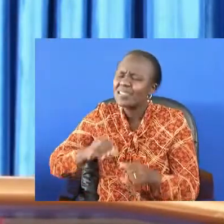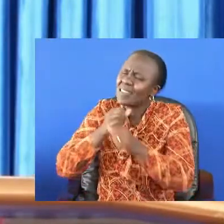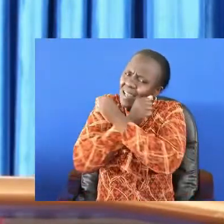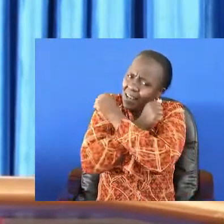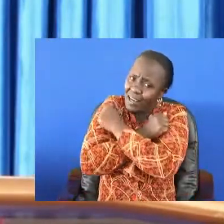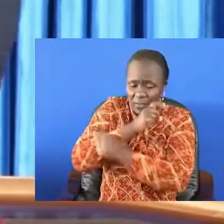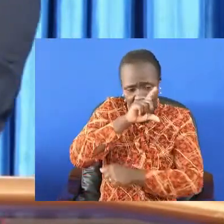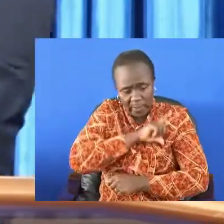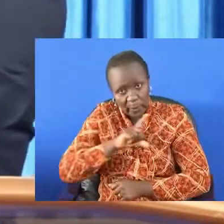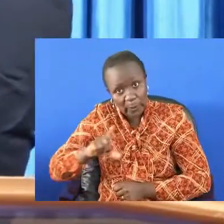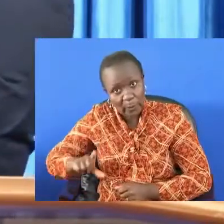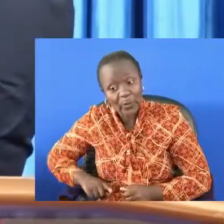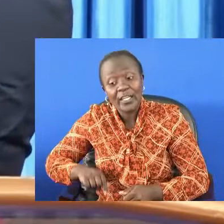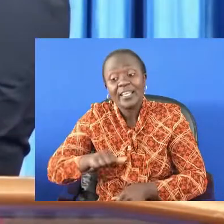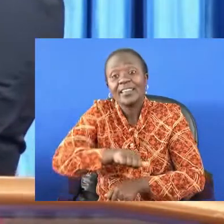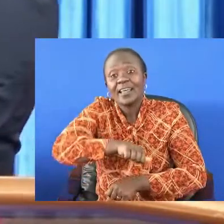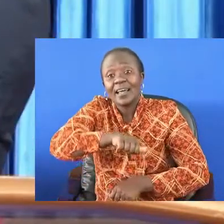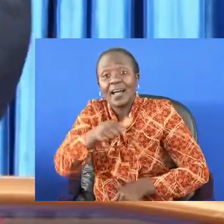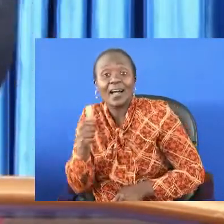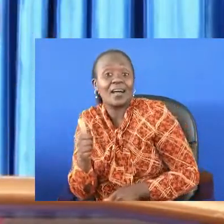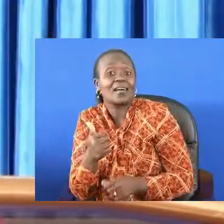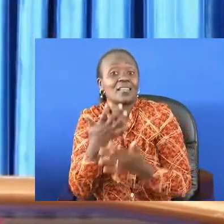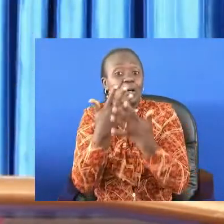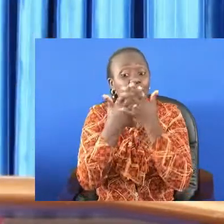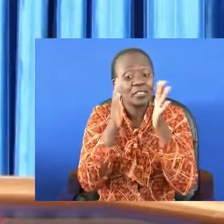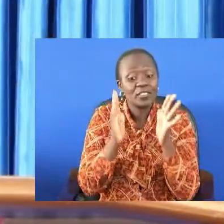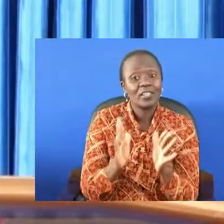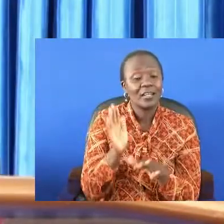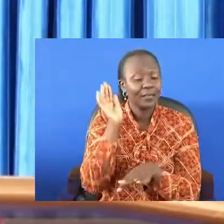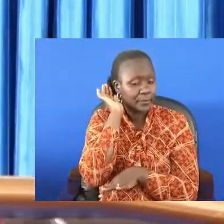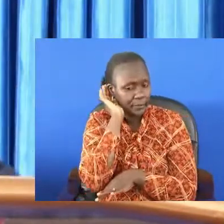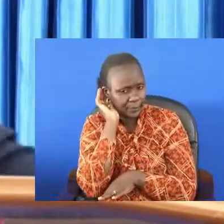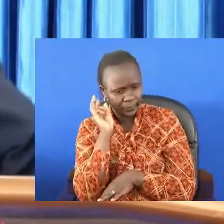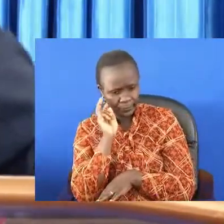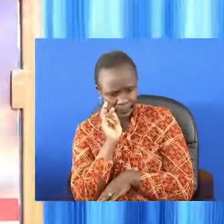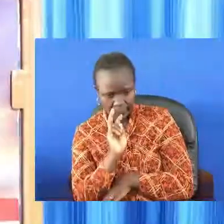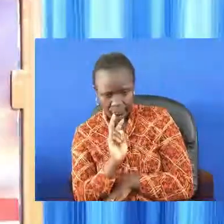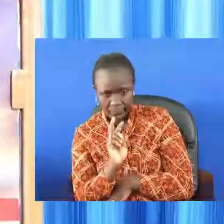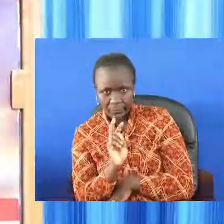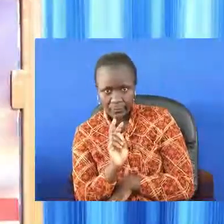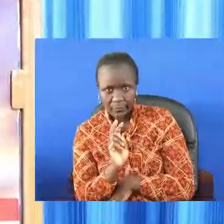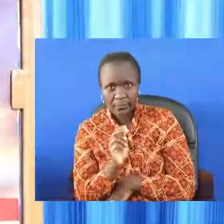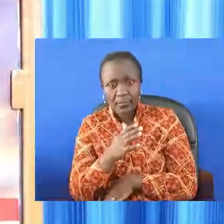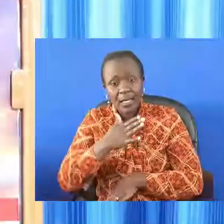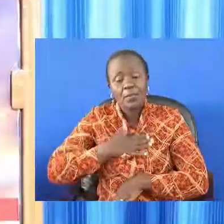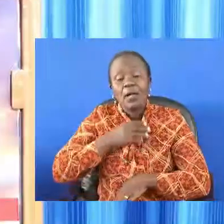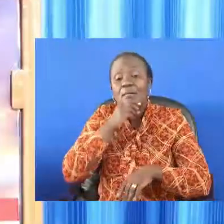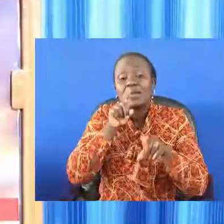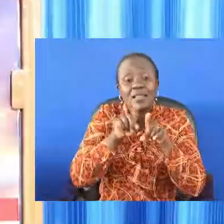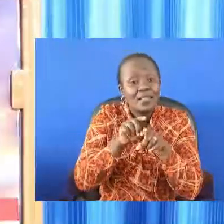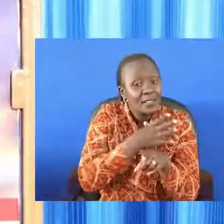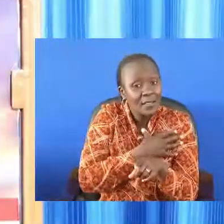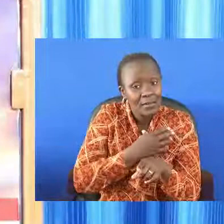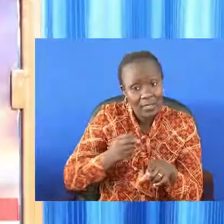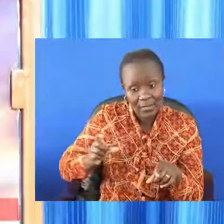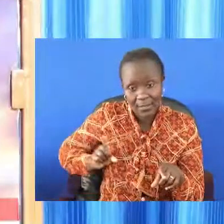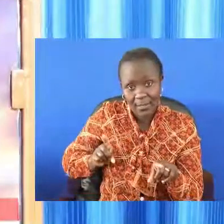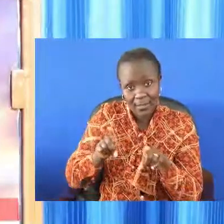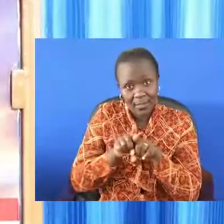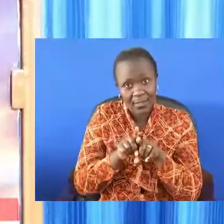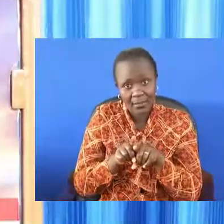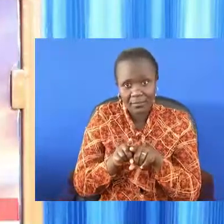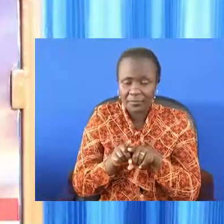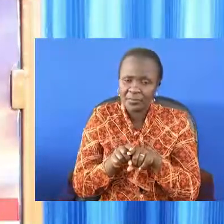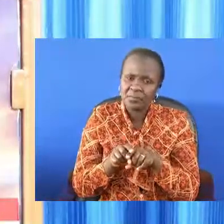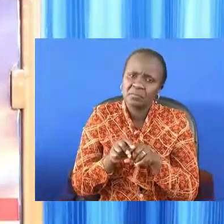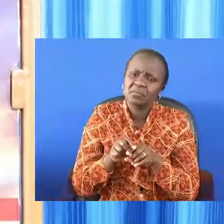Lord, the other prisoners were just watching them. So my brothers and my sisters, you